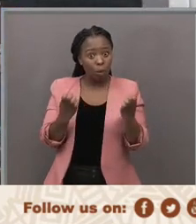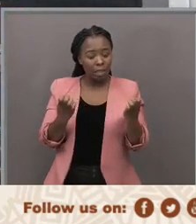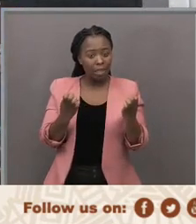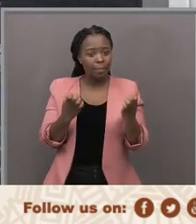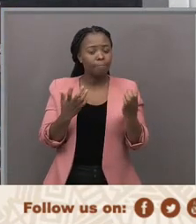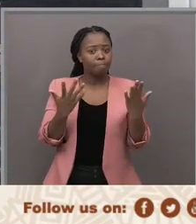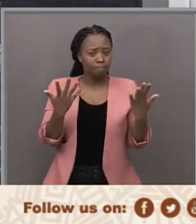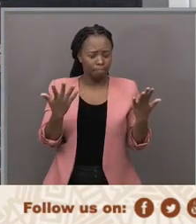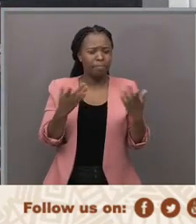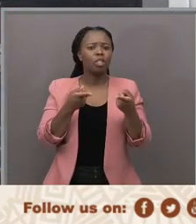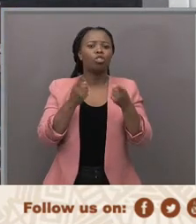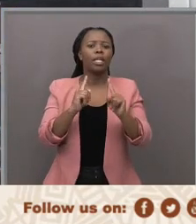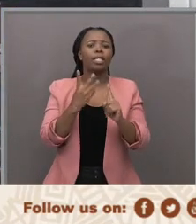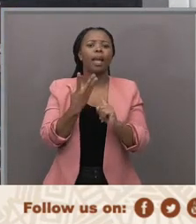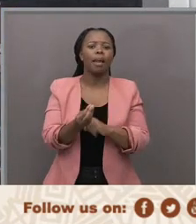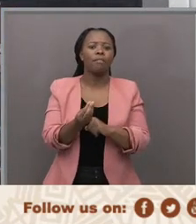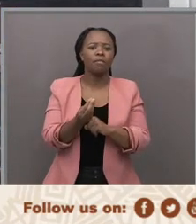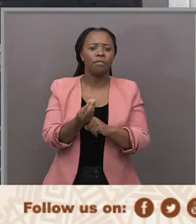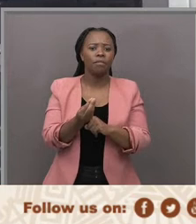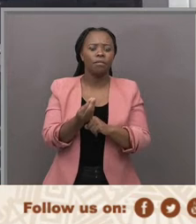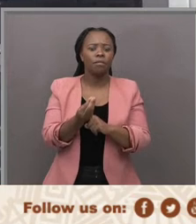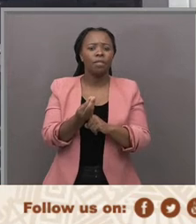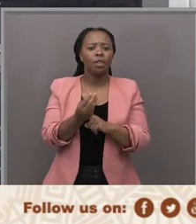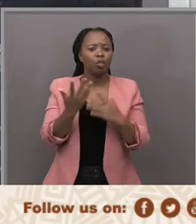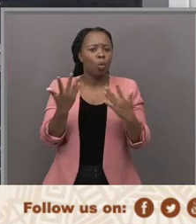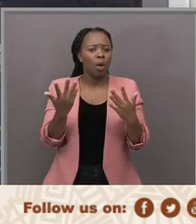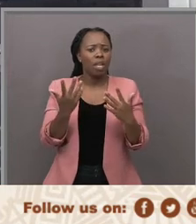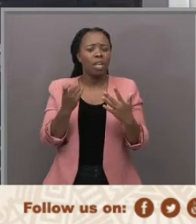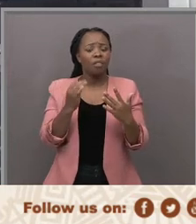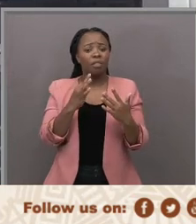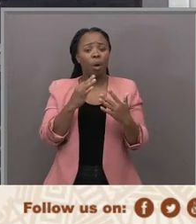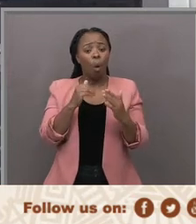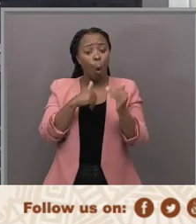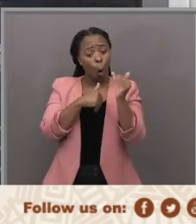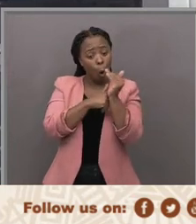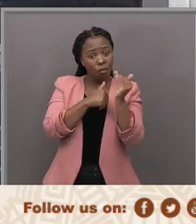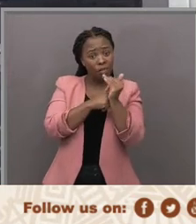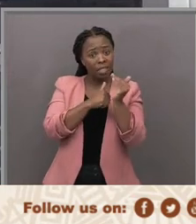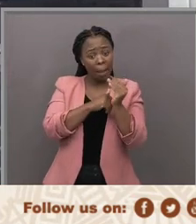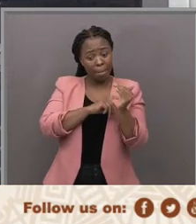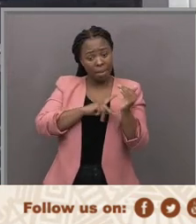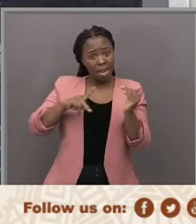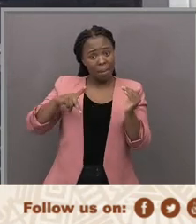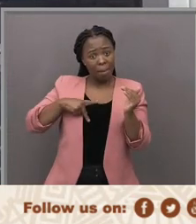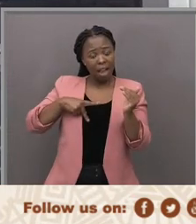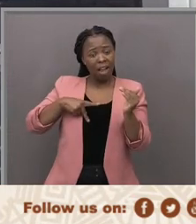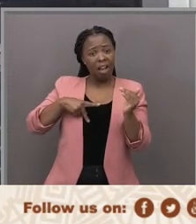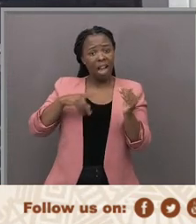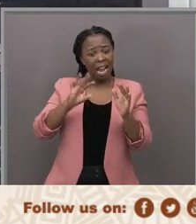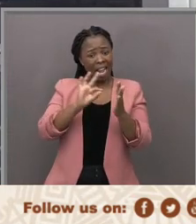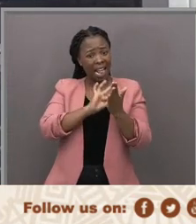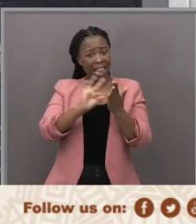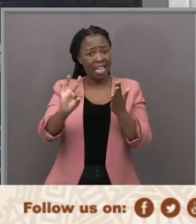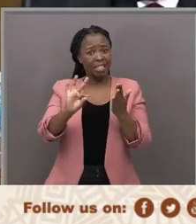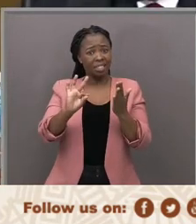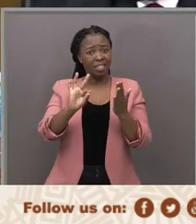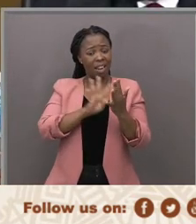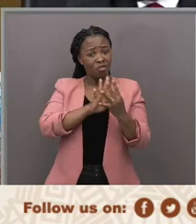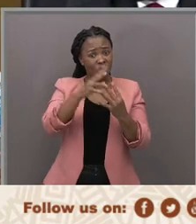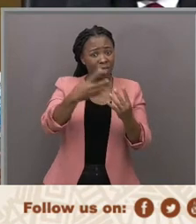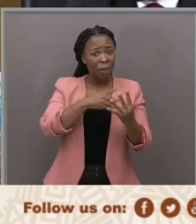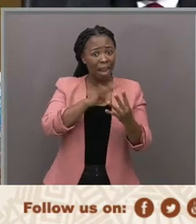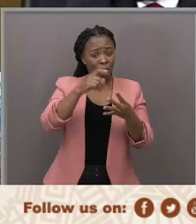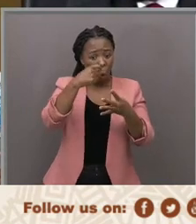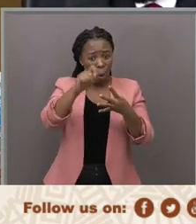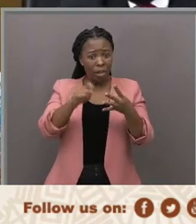in danger. And if the Office of the Premier cannot achieve clean audit, you are in great danger. So these